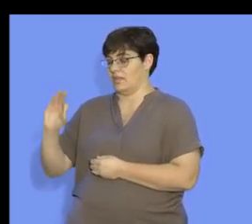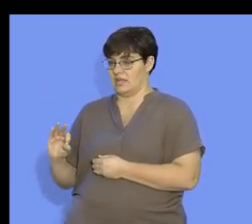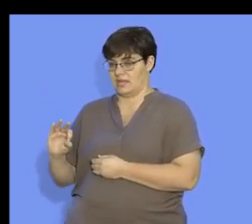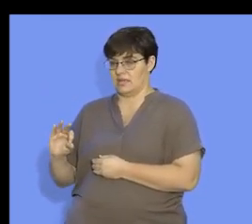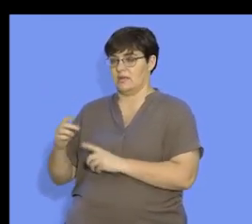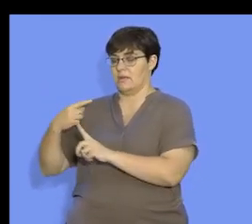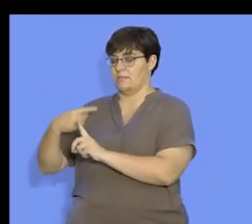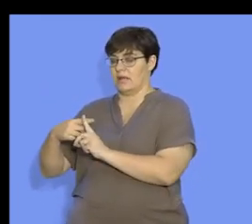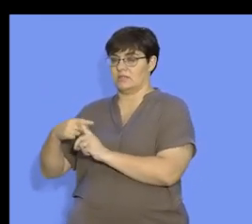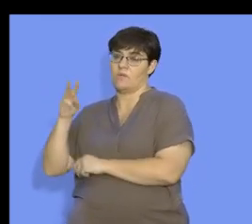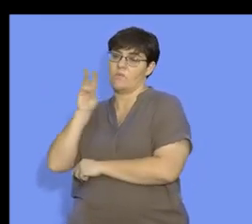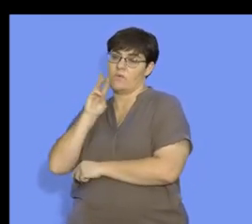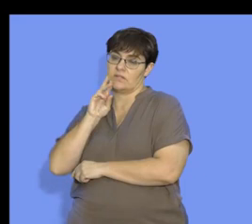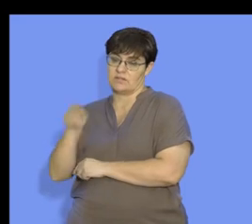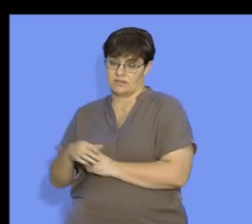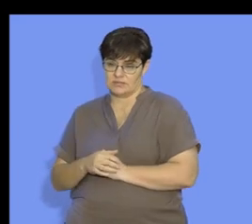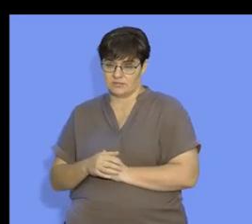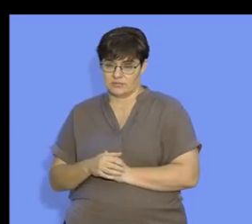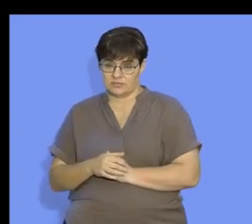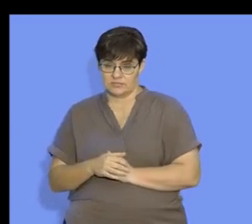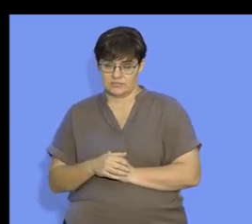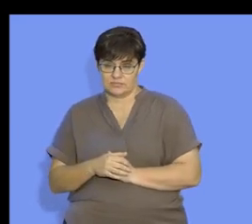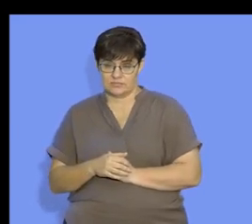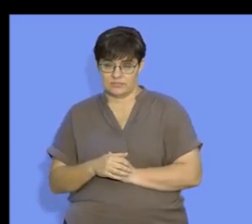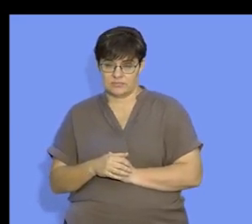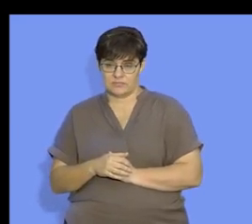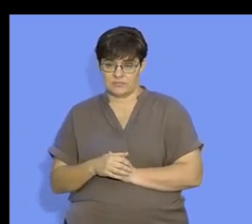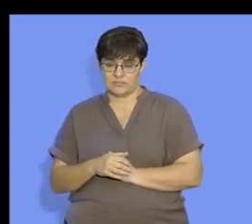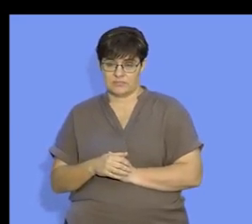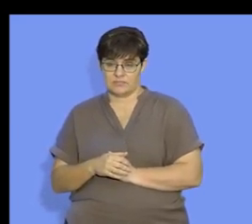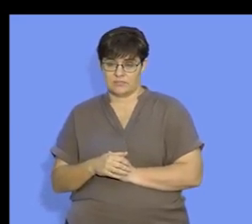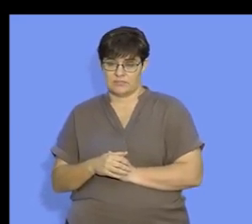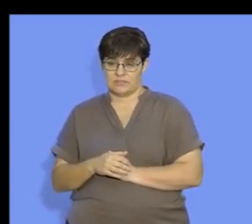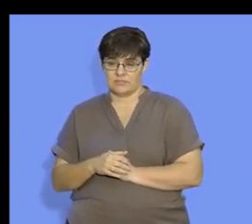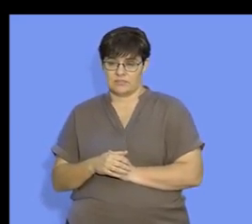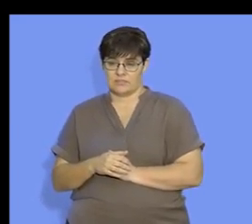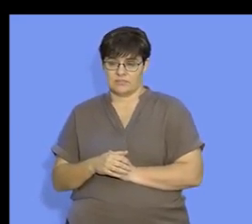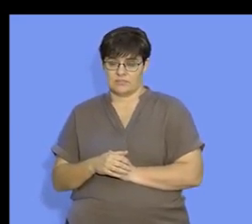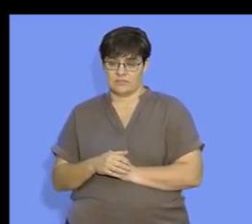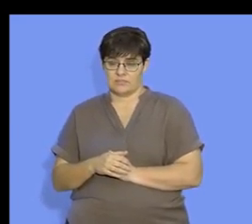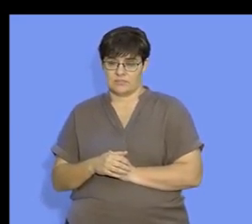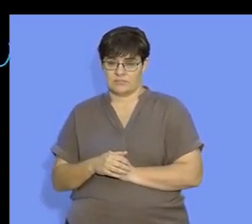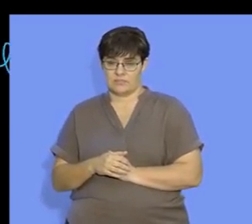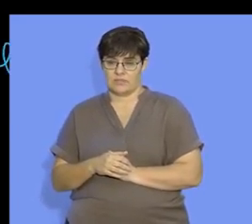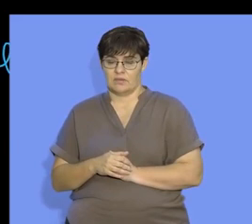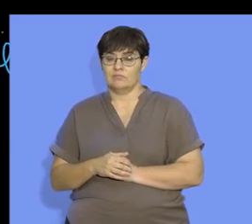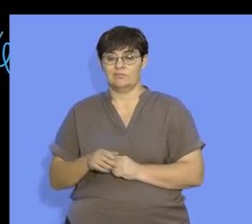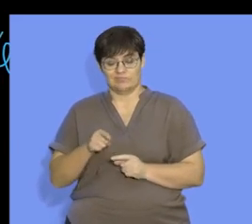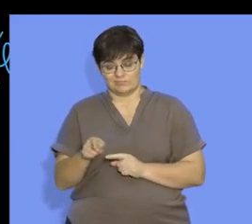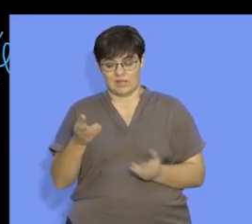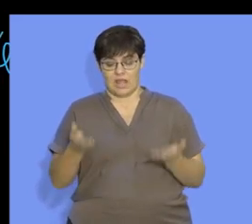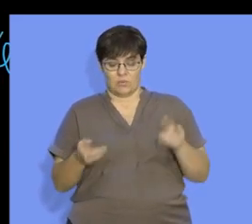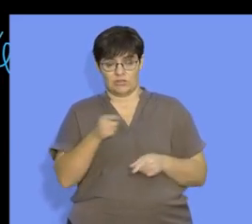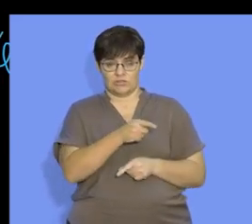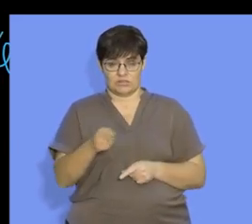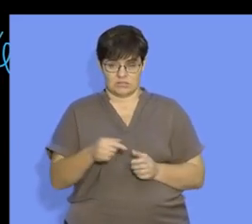nitrate, right? Okay, that's our salt, plus our byproduct, which is H2O, right?